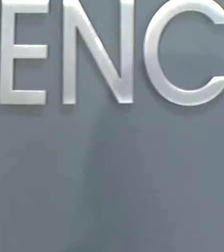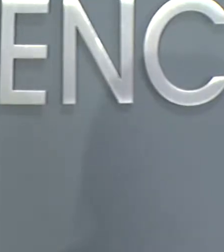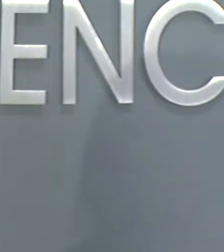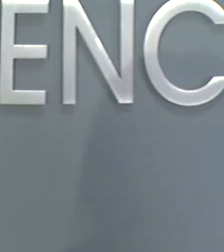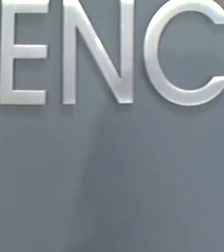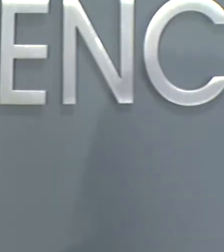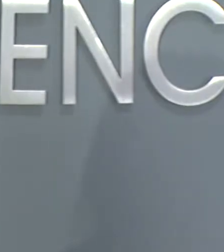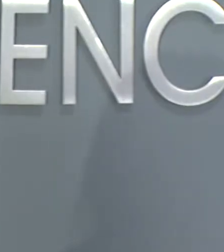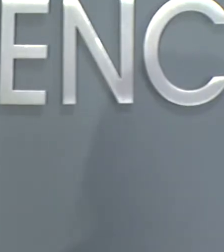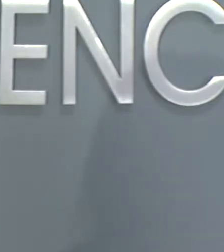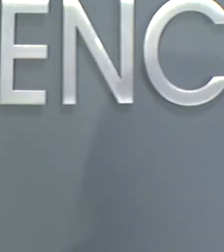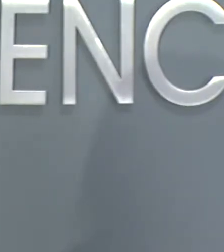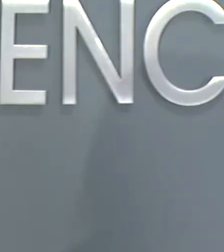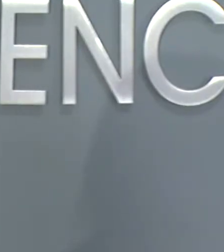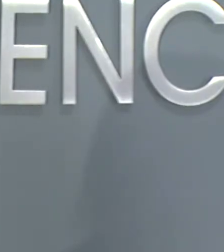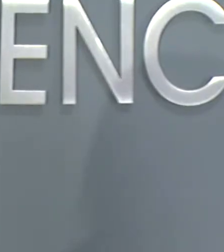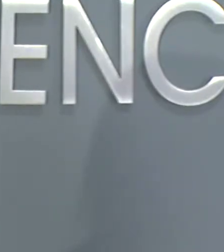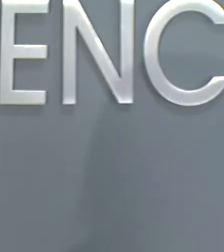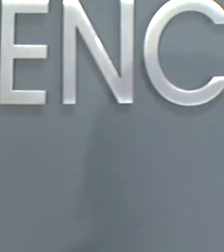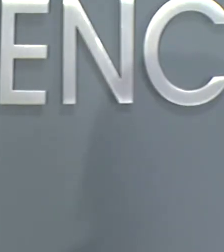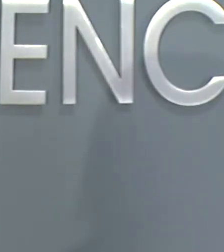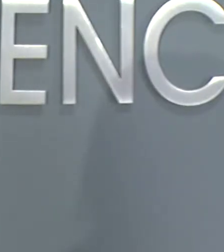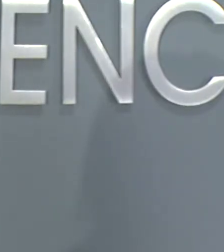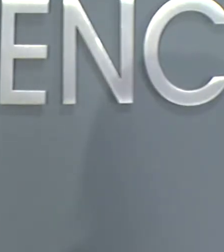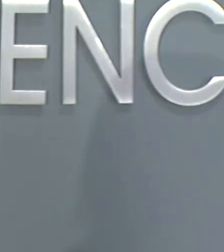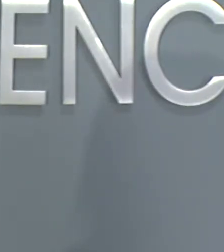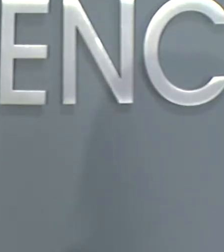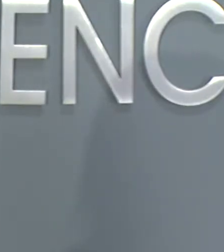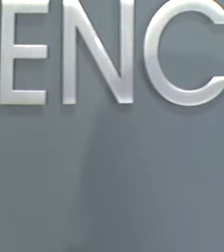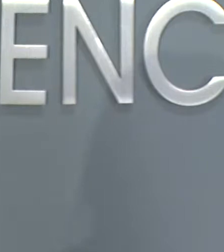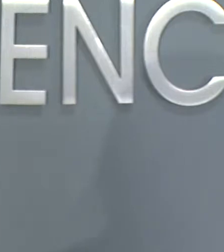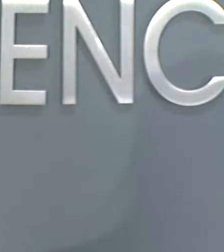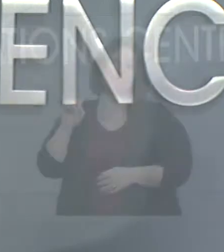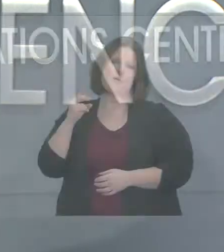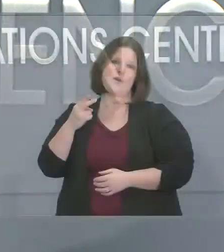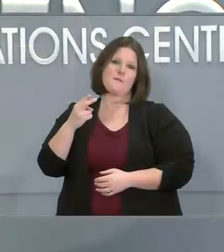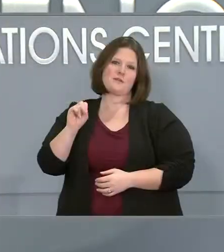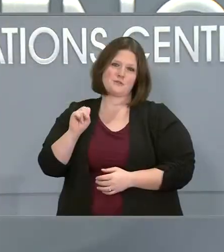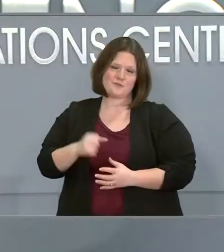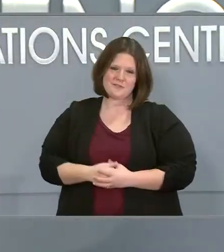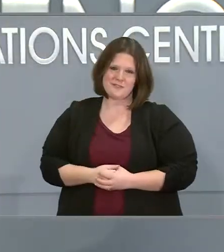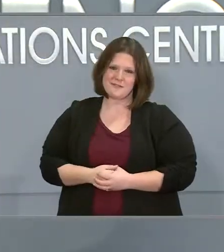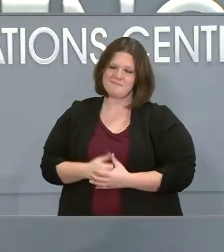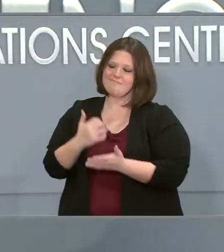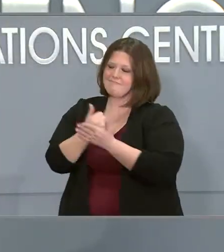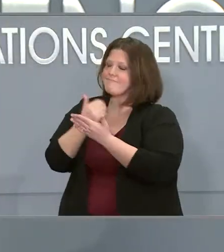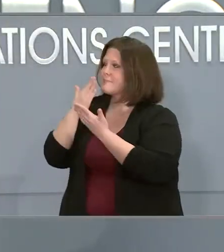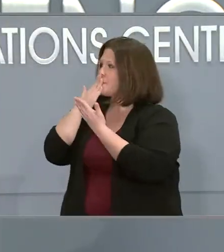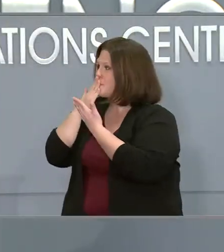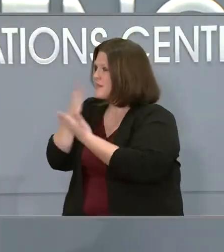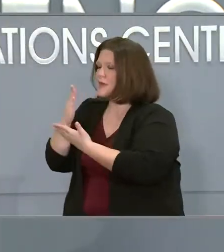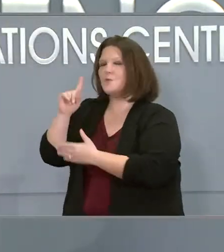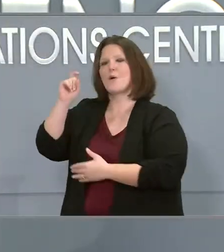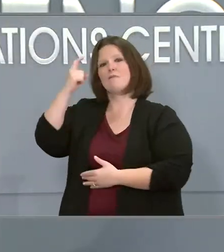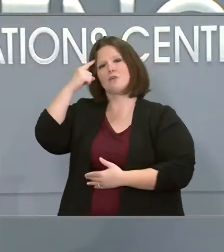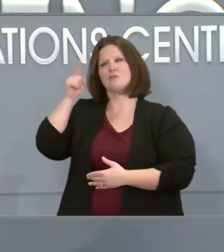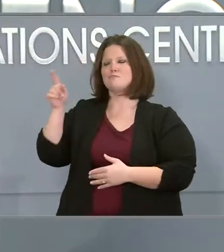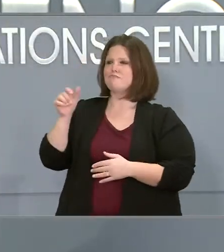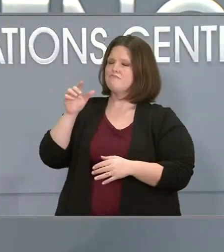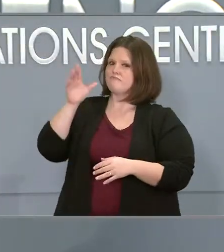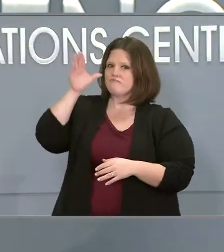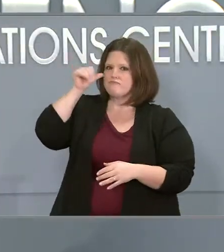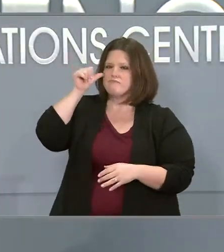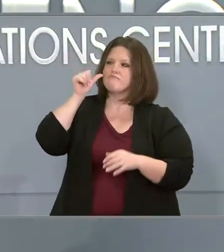down from my role as Secretary of the Department of Health and Human Services. I want to thank you, Governor, for your steadfast